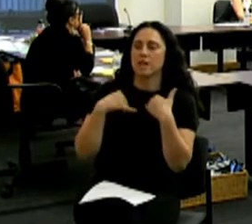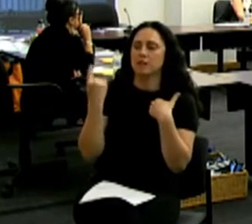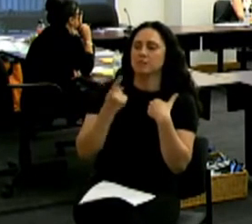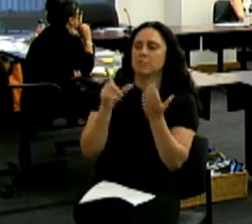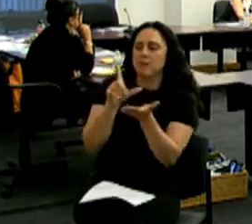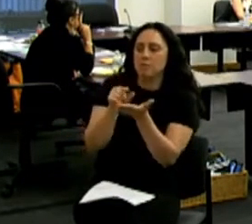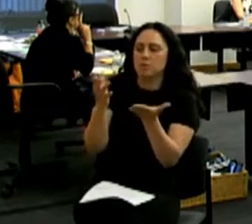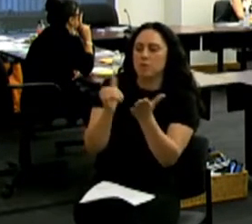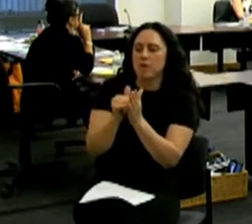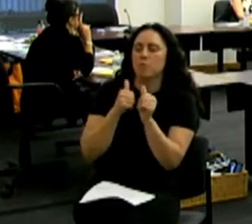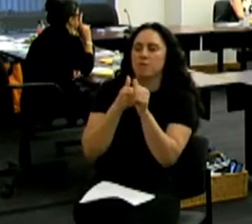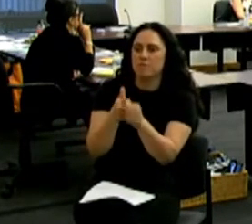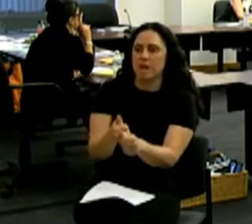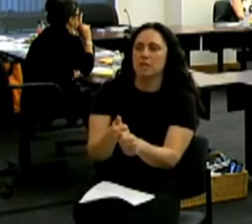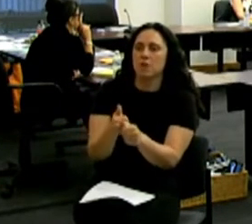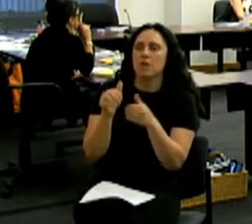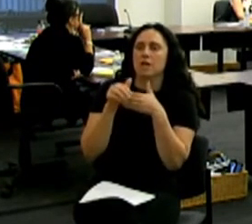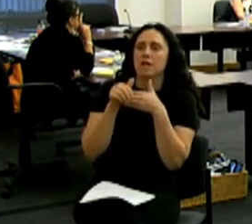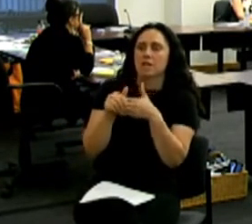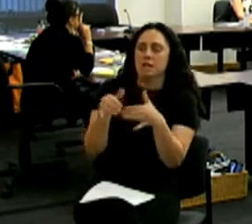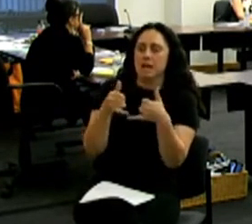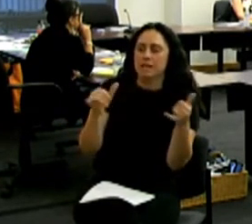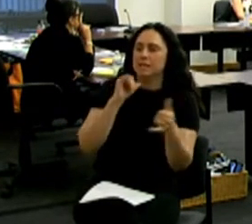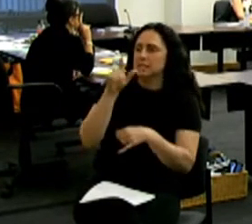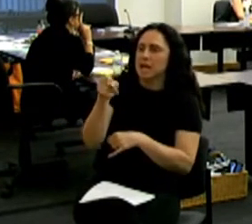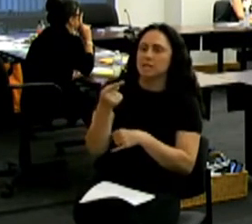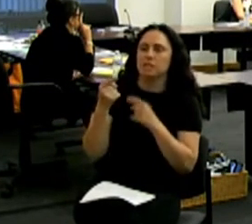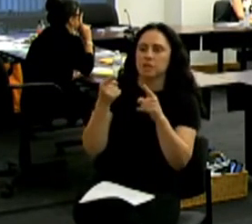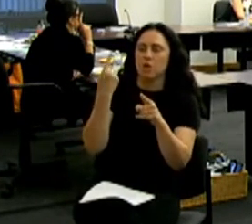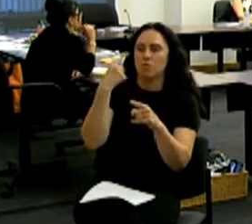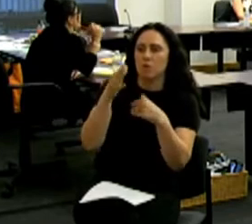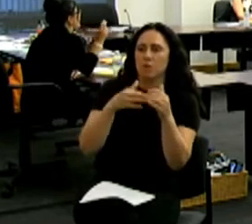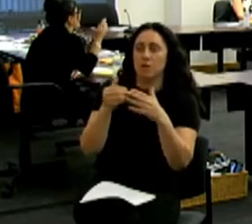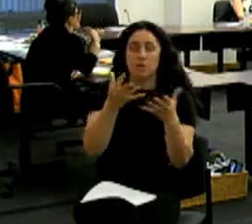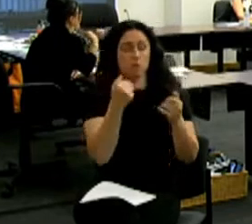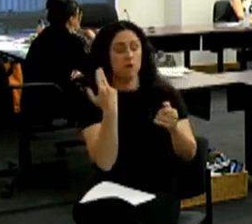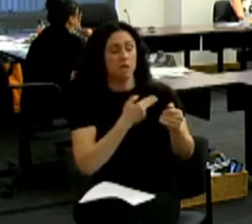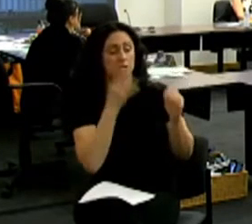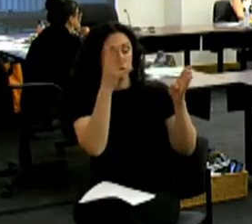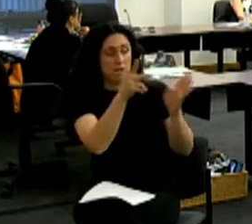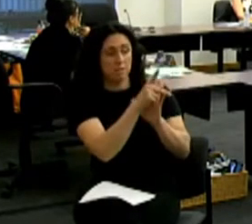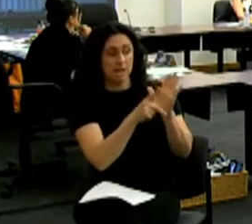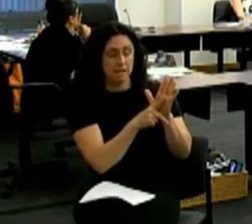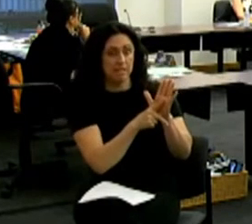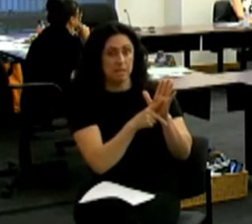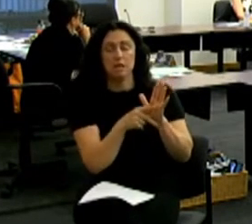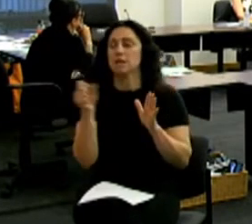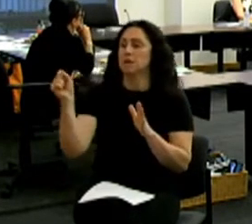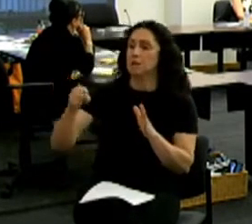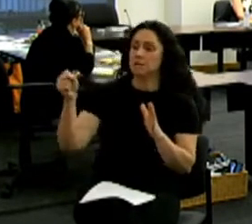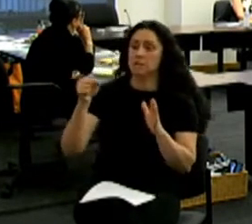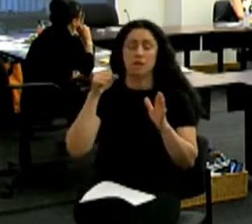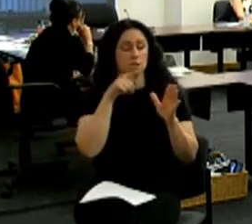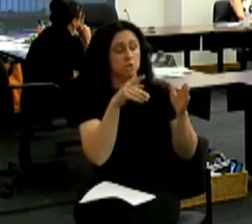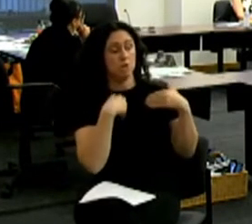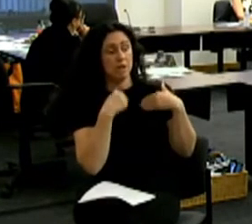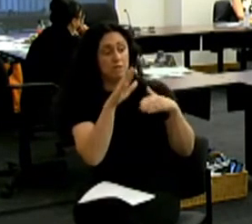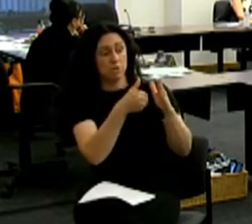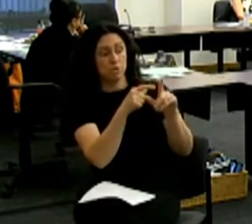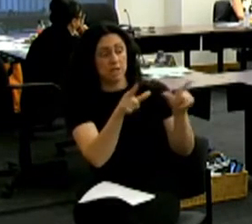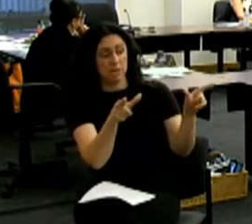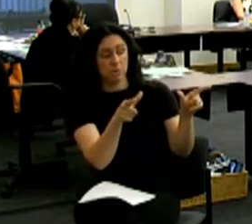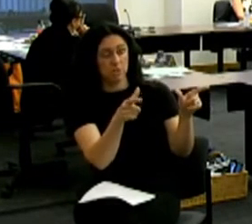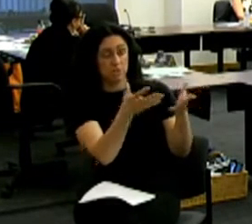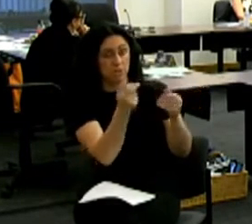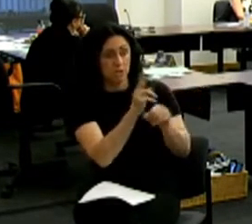something in print so that we do follow the guidelines, not just go for whatever. You want us to create a policy, basically? Yes. Do So you that have nobody, any language that you